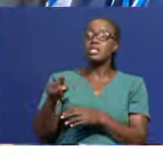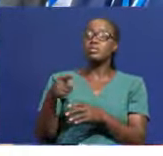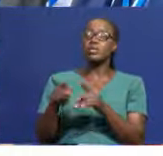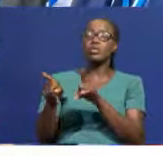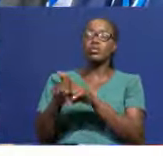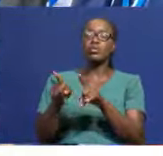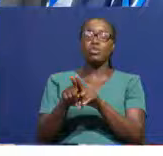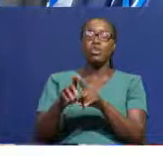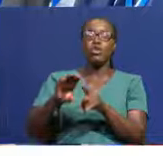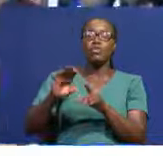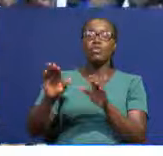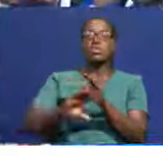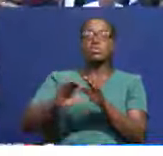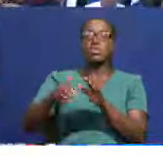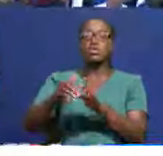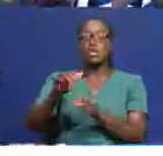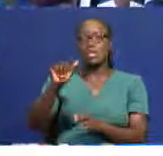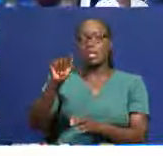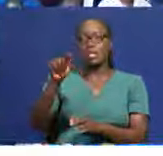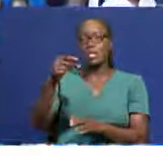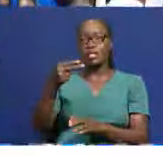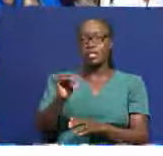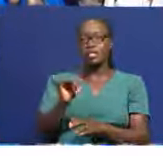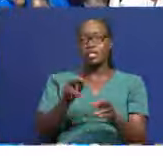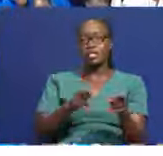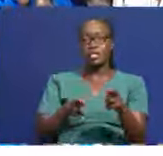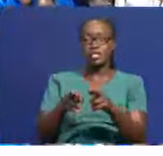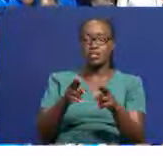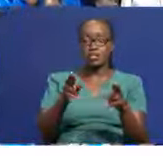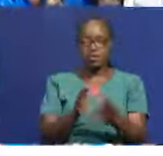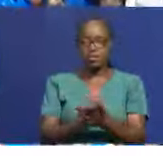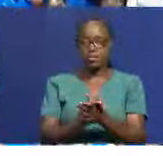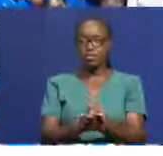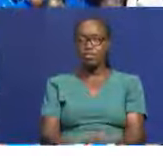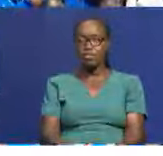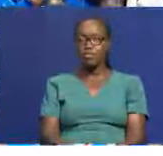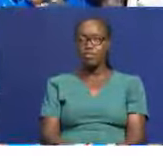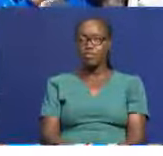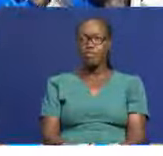lakini kwa ajili ya kaunti ndogo ya Athi River. Ndutamo Kami, Darubini.